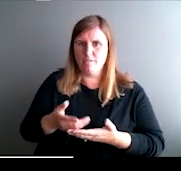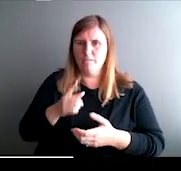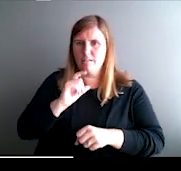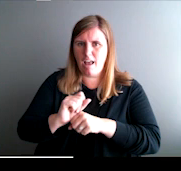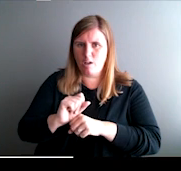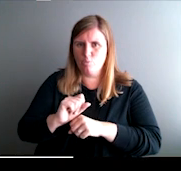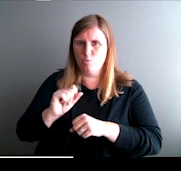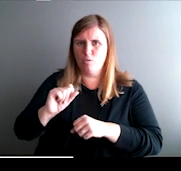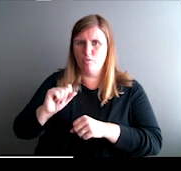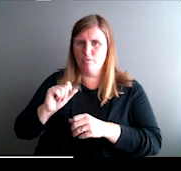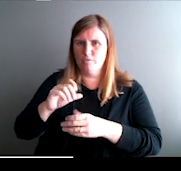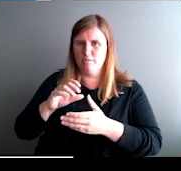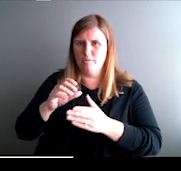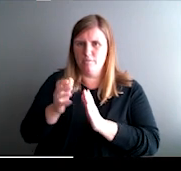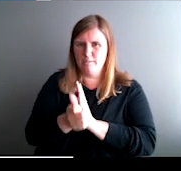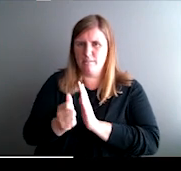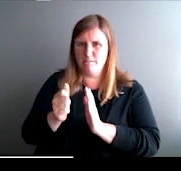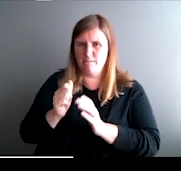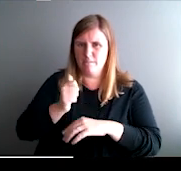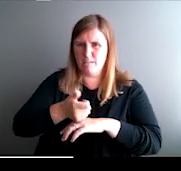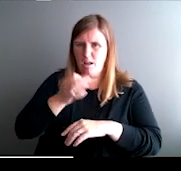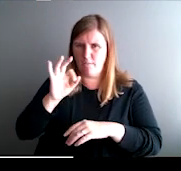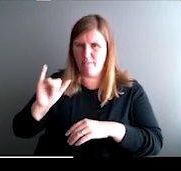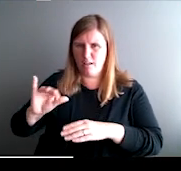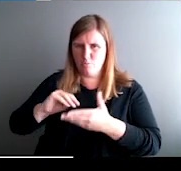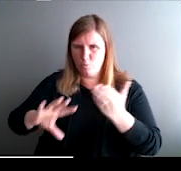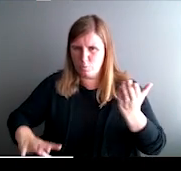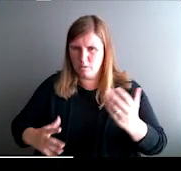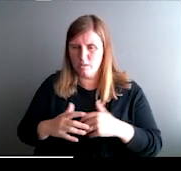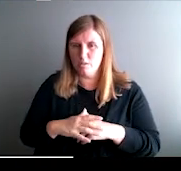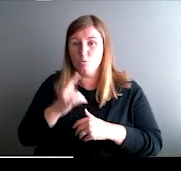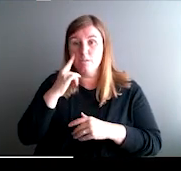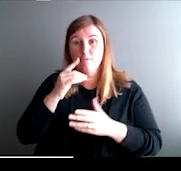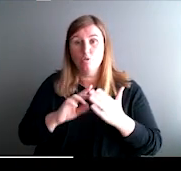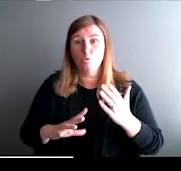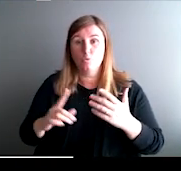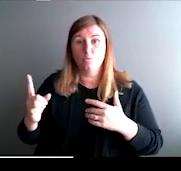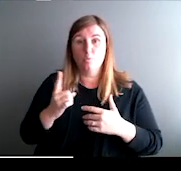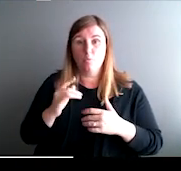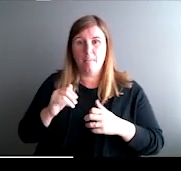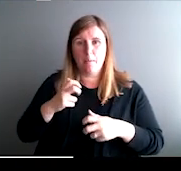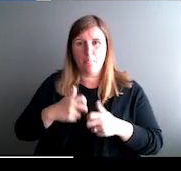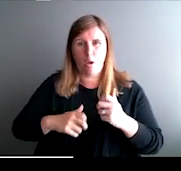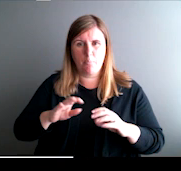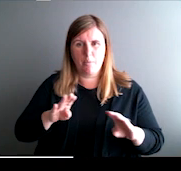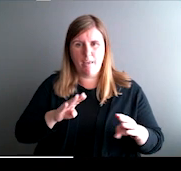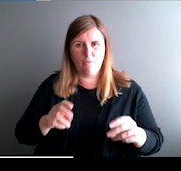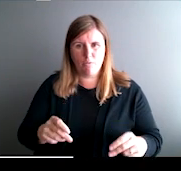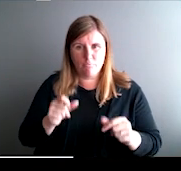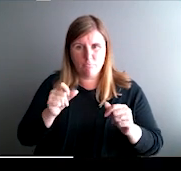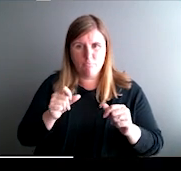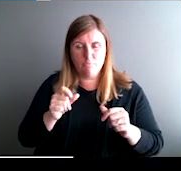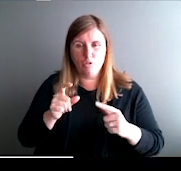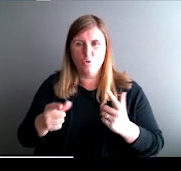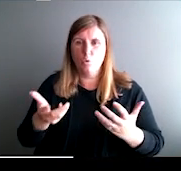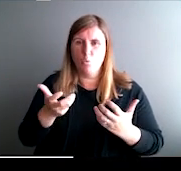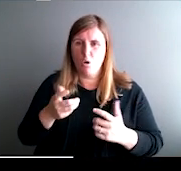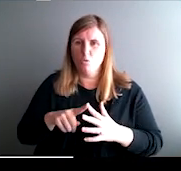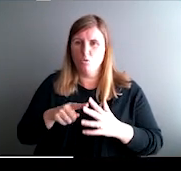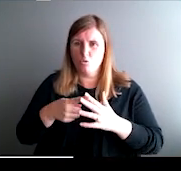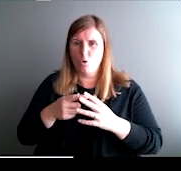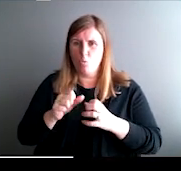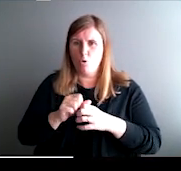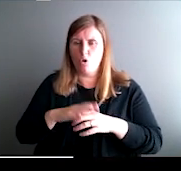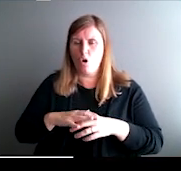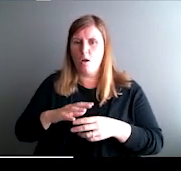student's skill set? So if a student comes in with that level of problematic behavior, you're going to want to start working